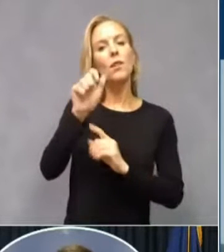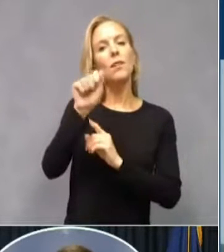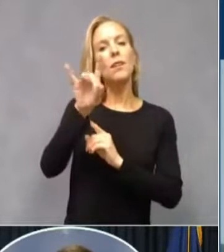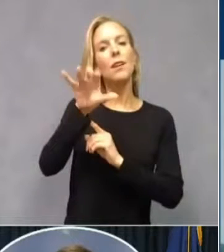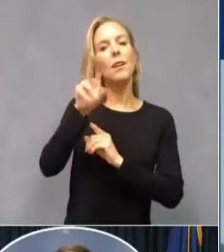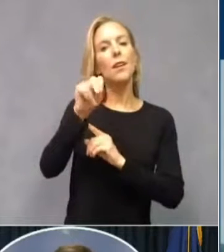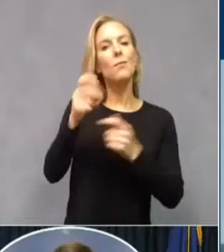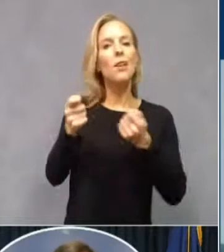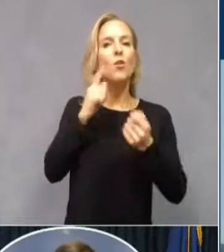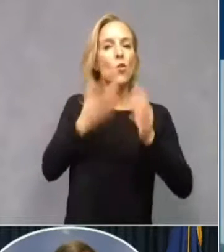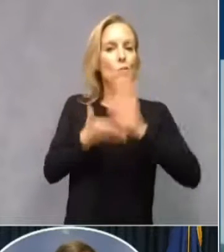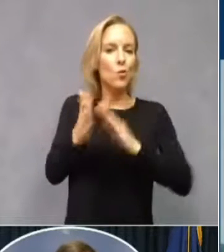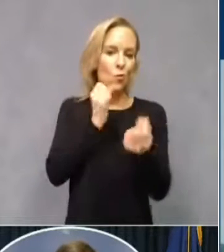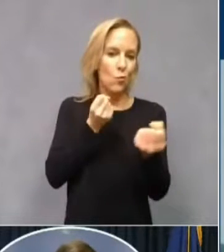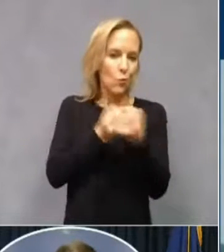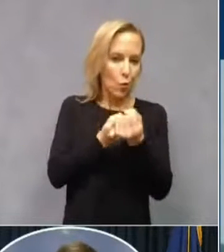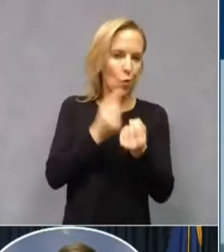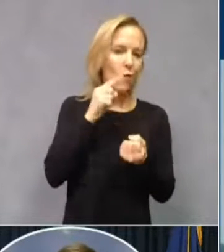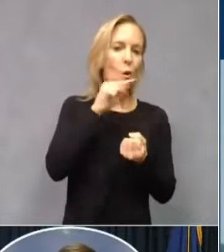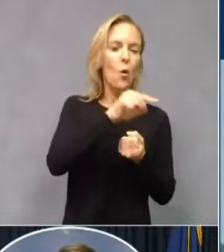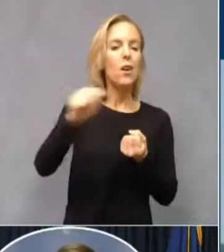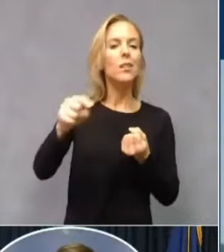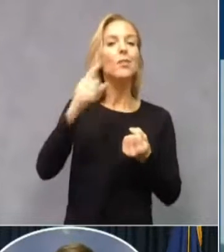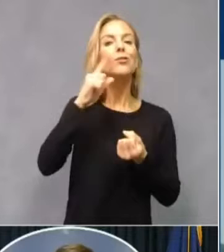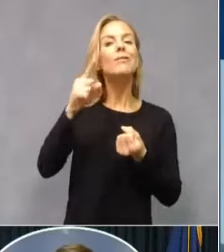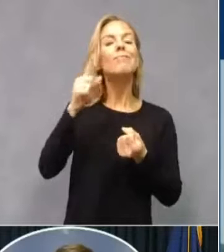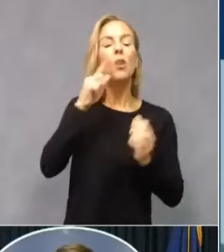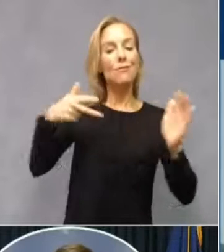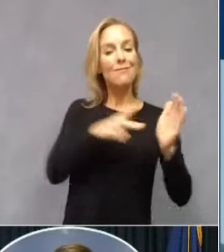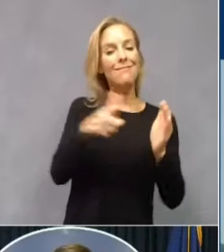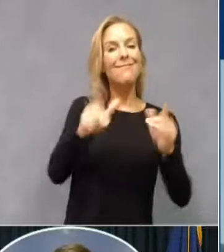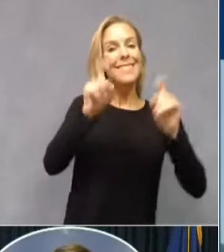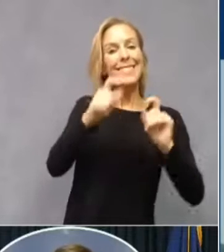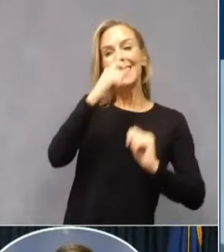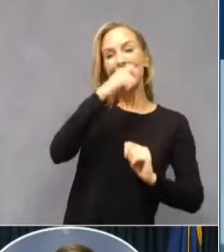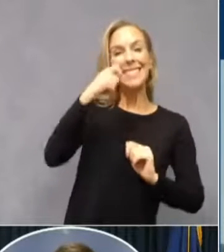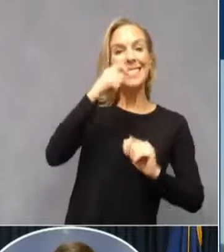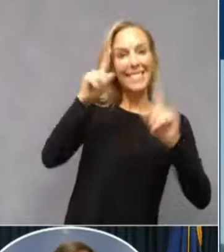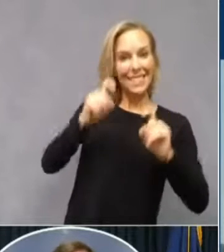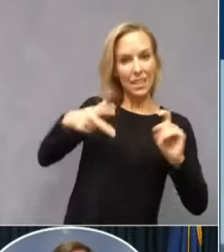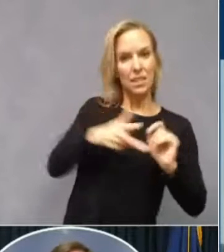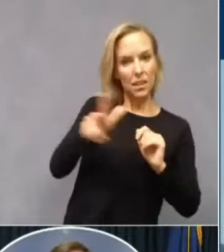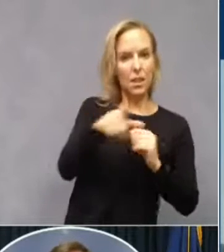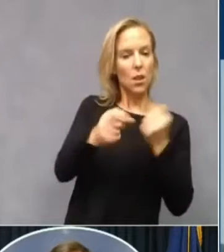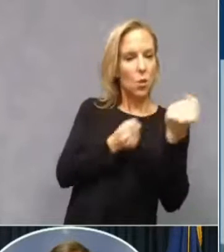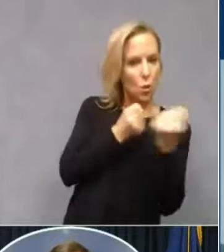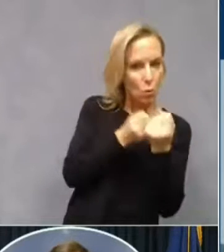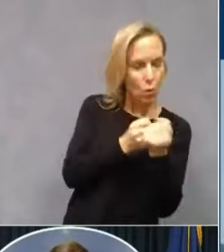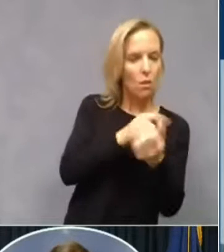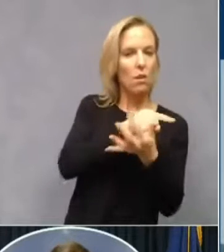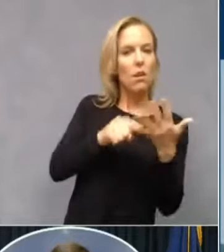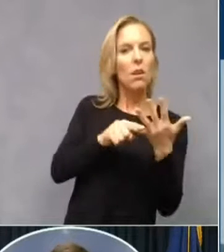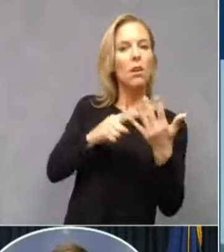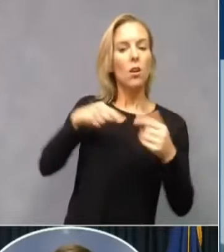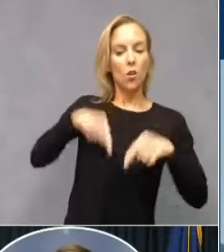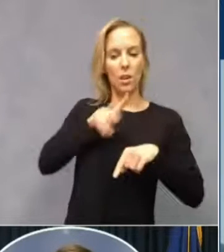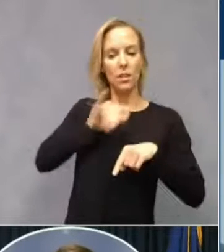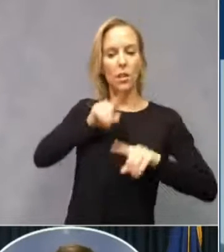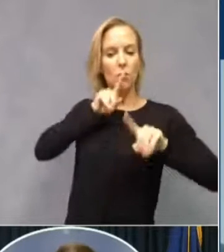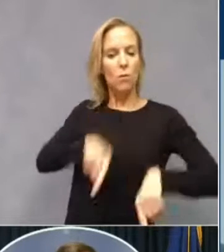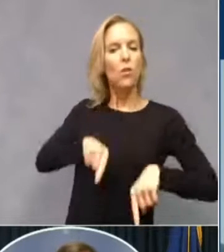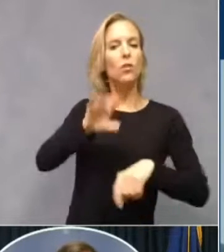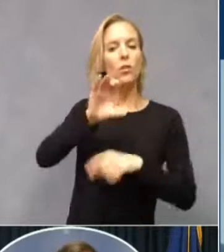facilities and drive-through testing sites in Kentucky as part of the Commonwealth's response to the COVID-19 crisis. Now, they have